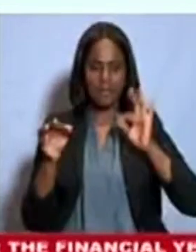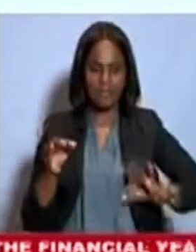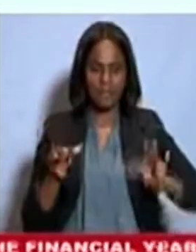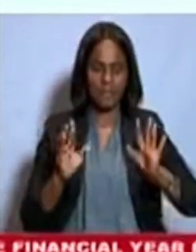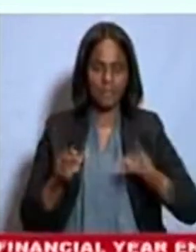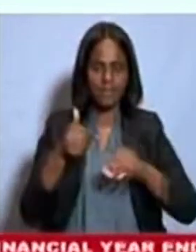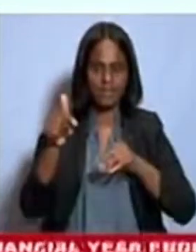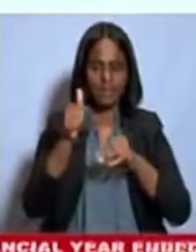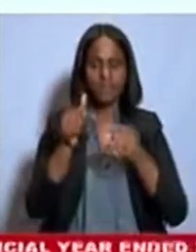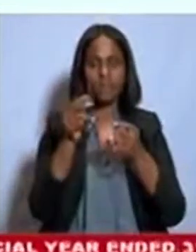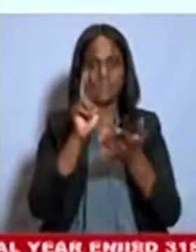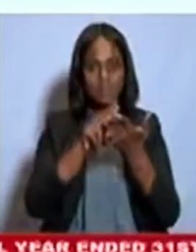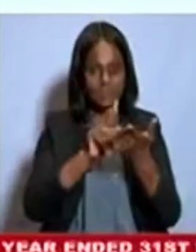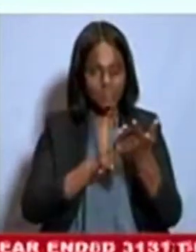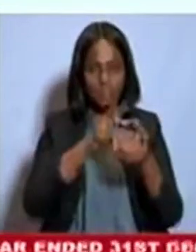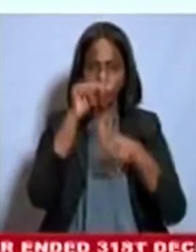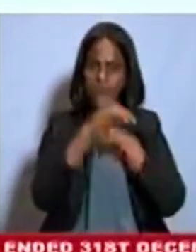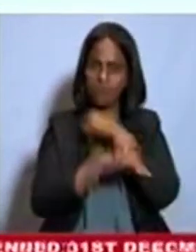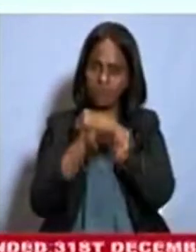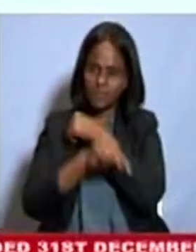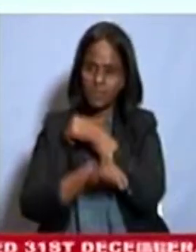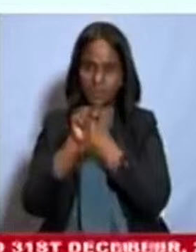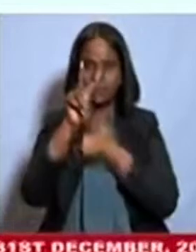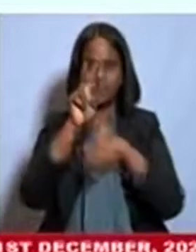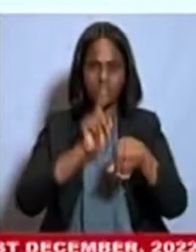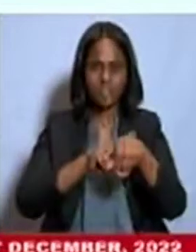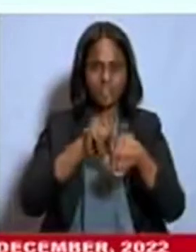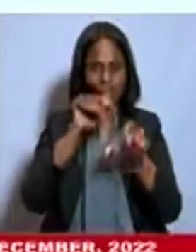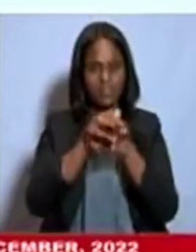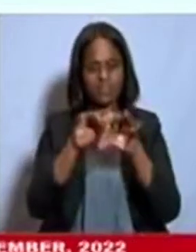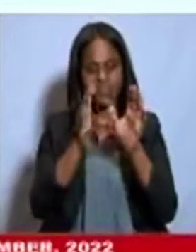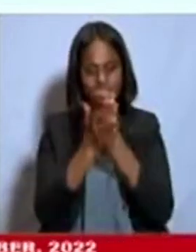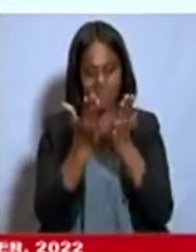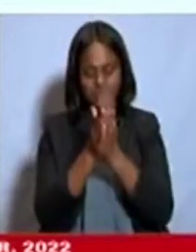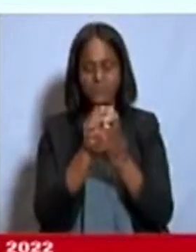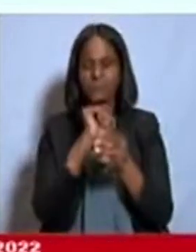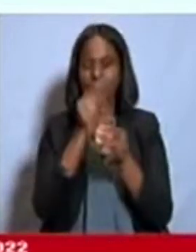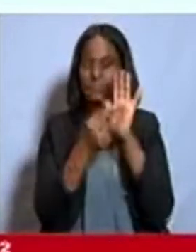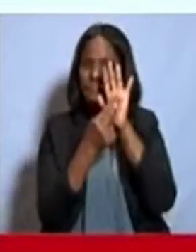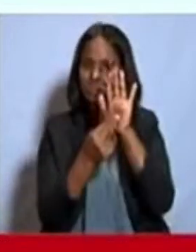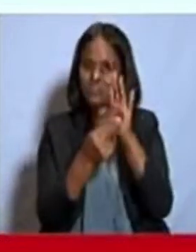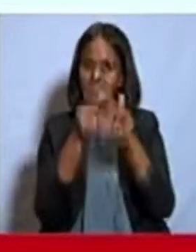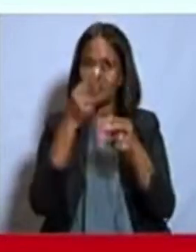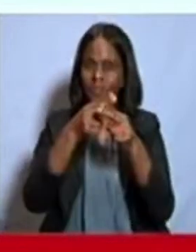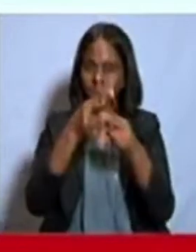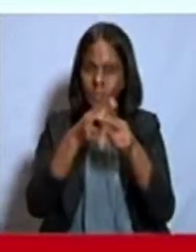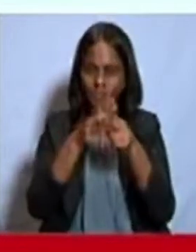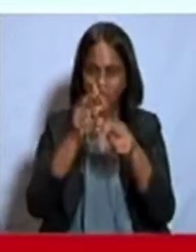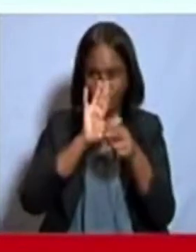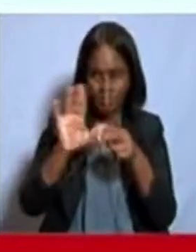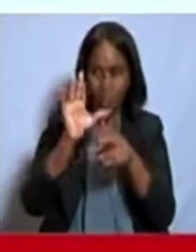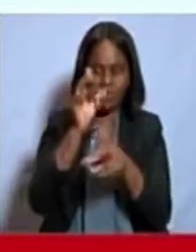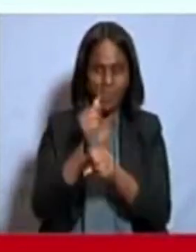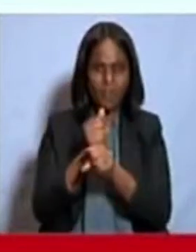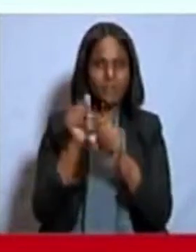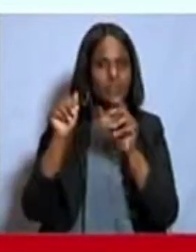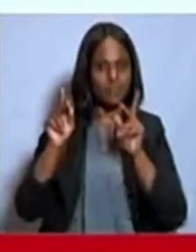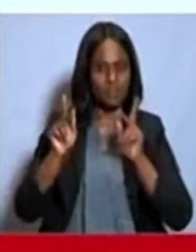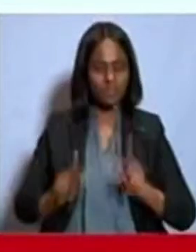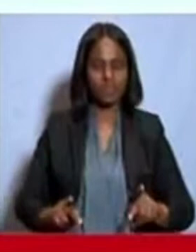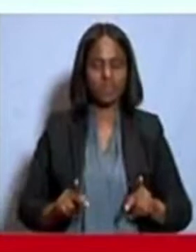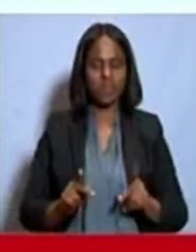beneficiaries to record their details twice in the manual registers instead of indicating the names of the receiving